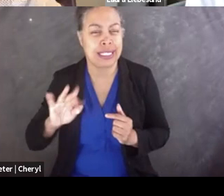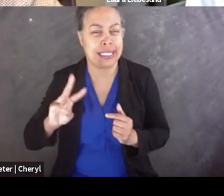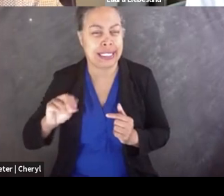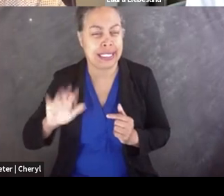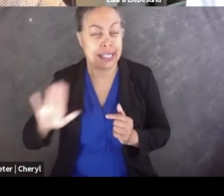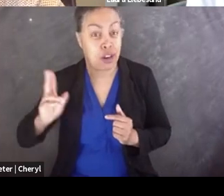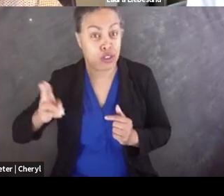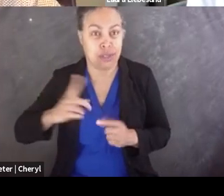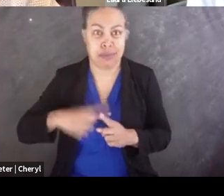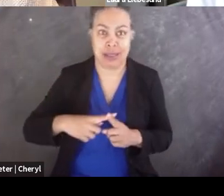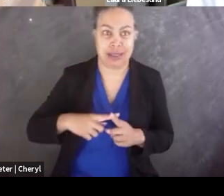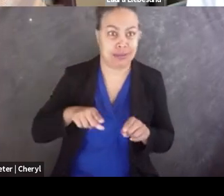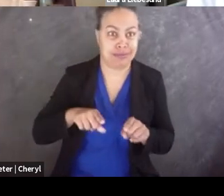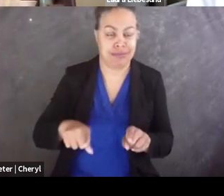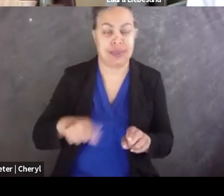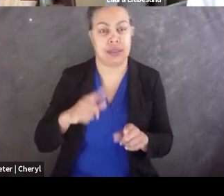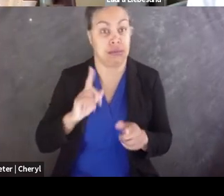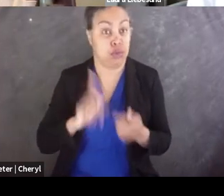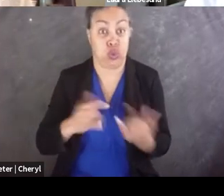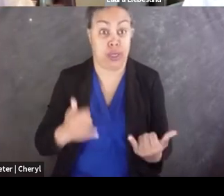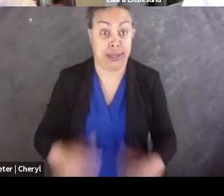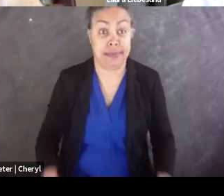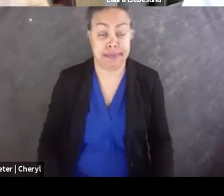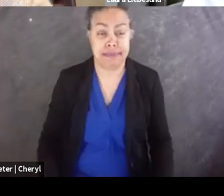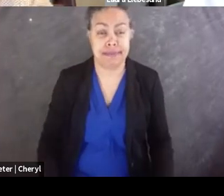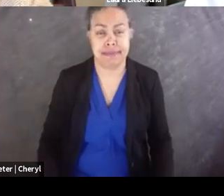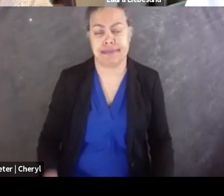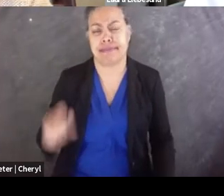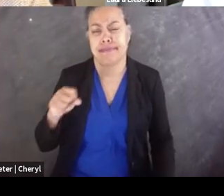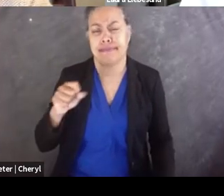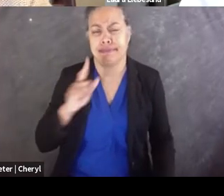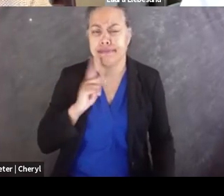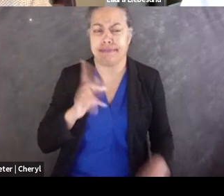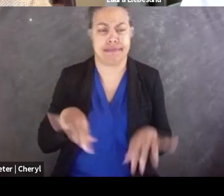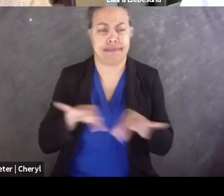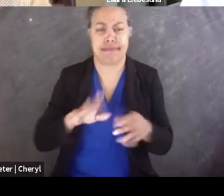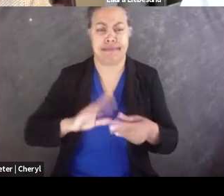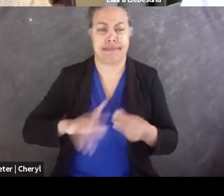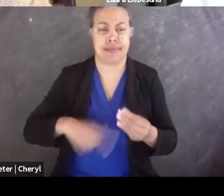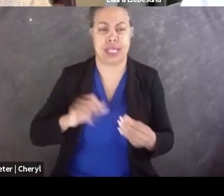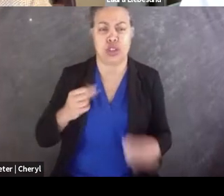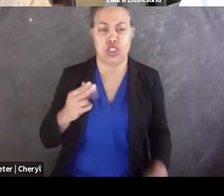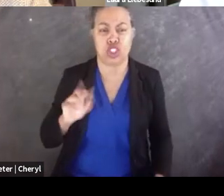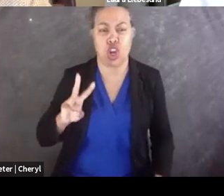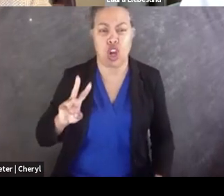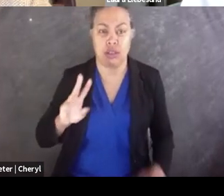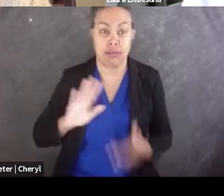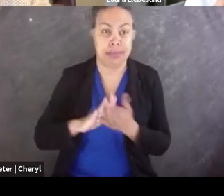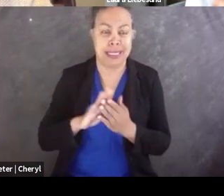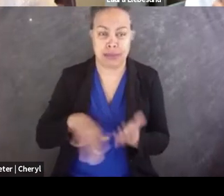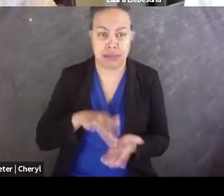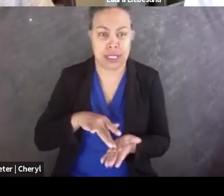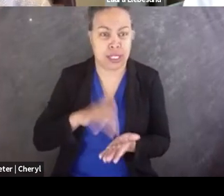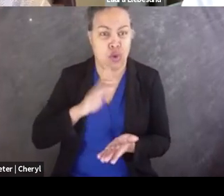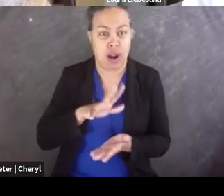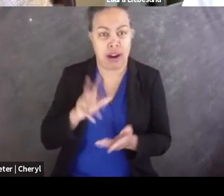today? Well, it's important to talk about how Shaw became a center of African-American history and